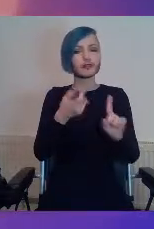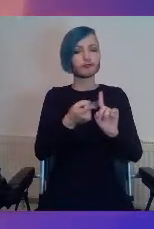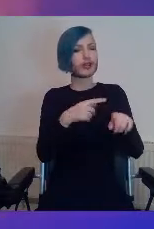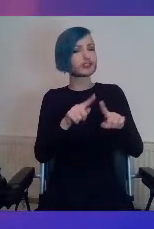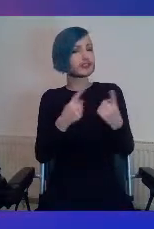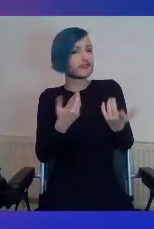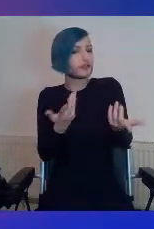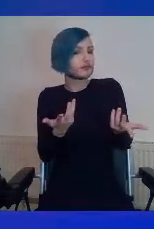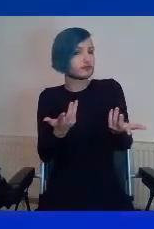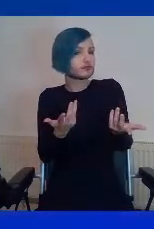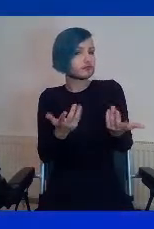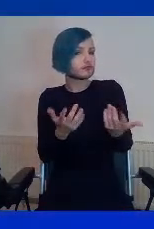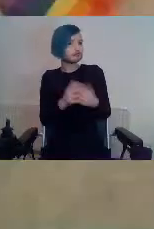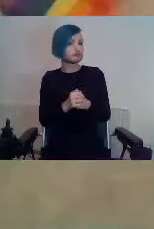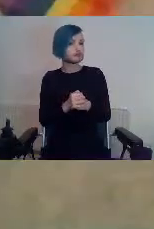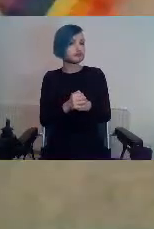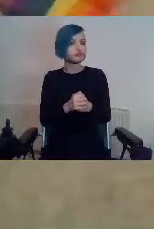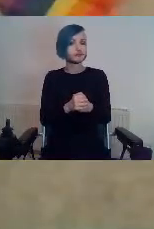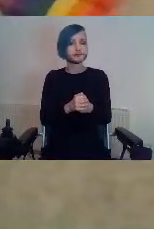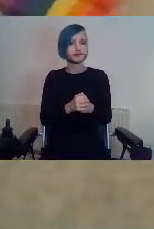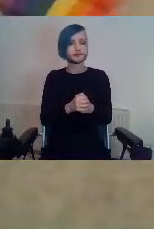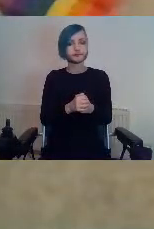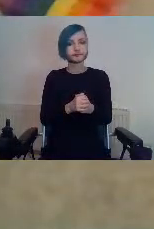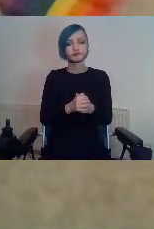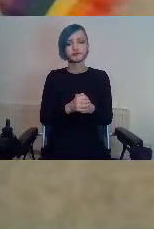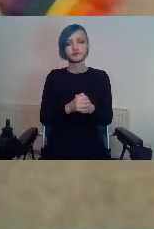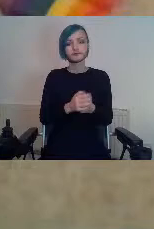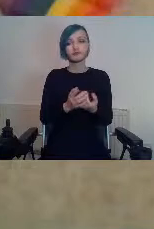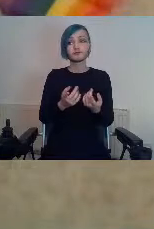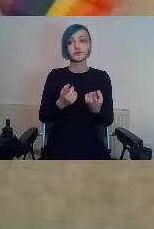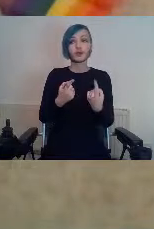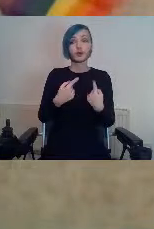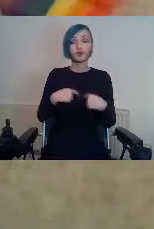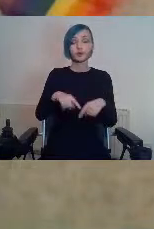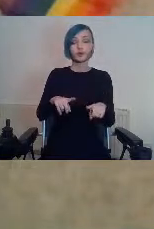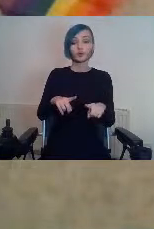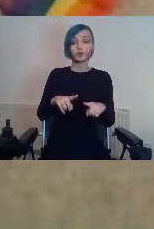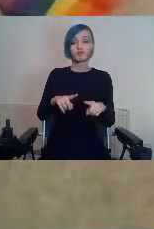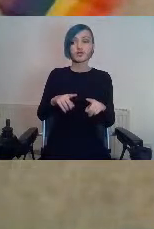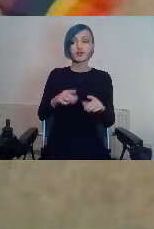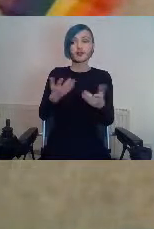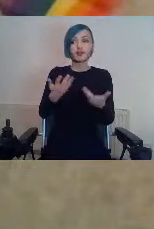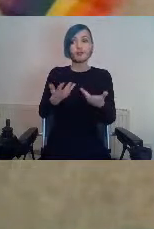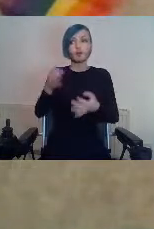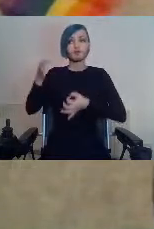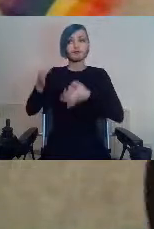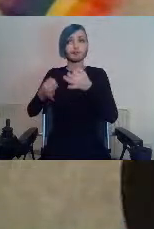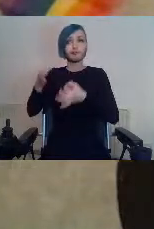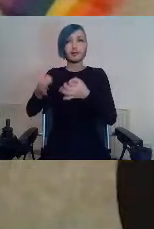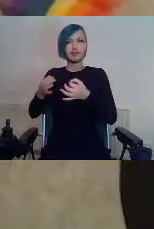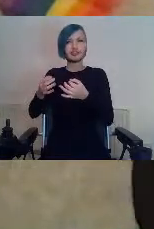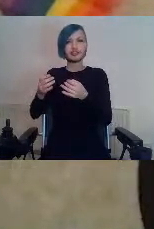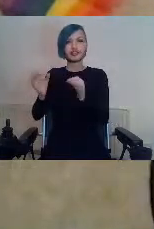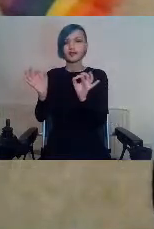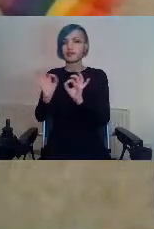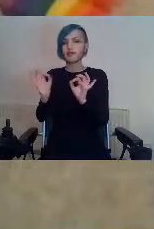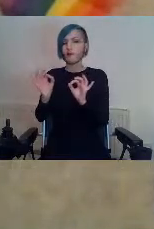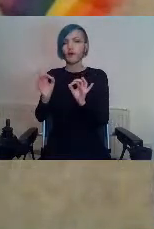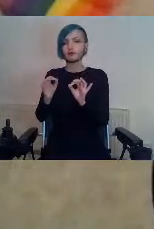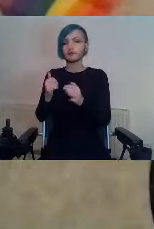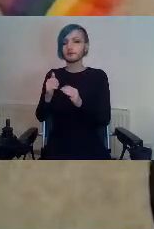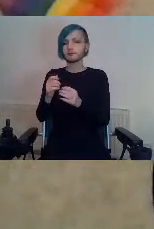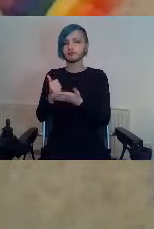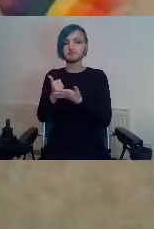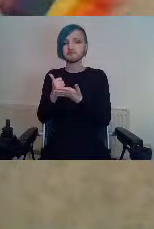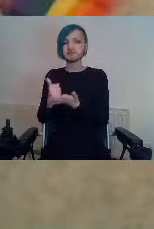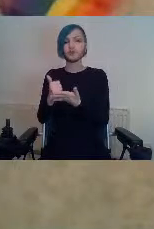actually don't have openly supporting parties in parliament, but we have